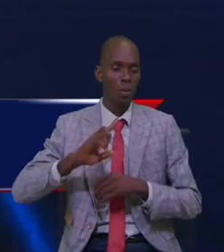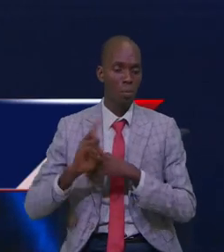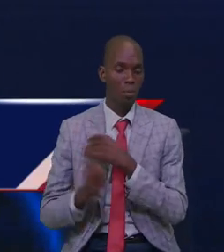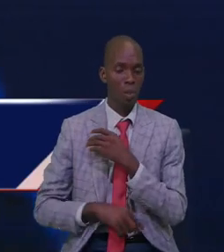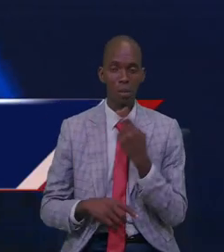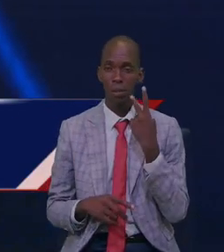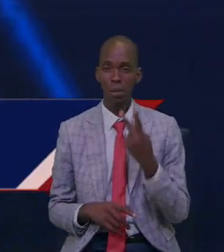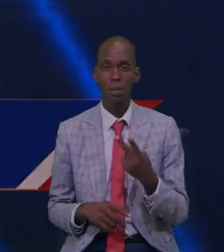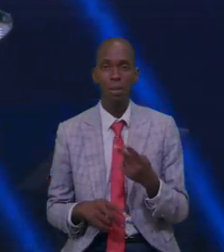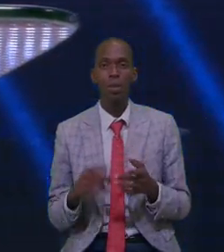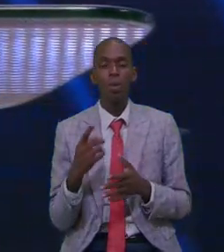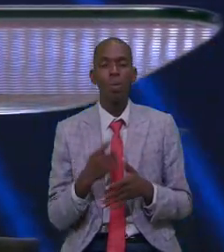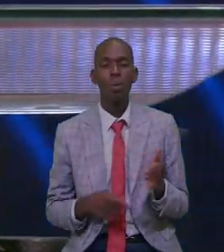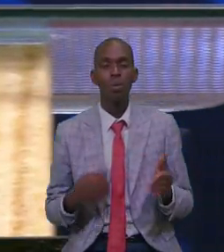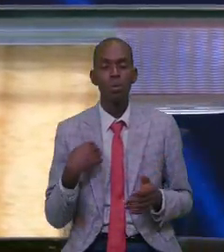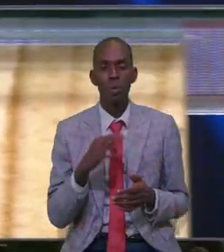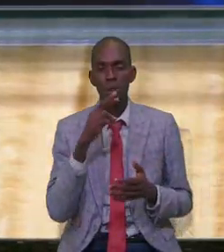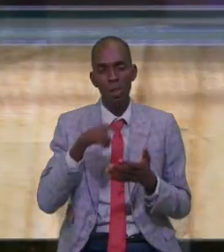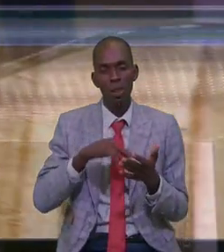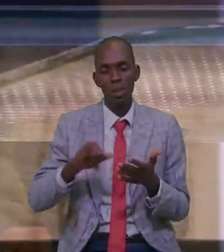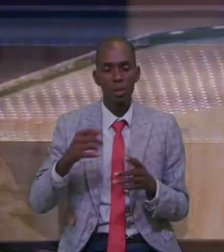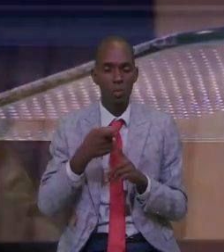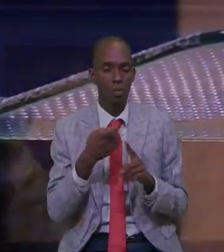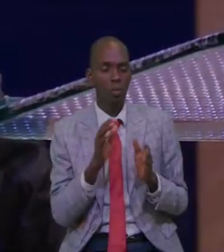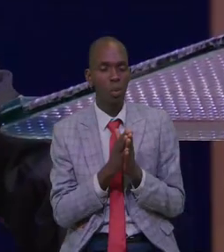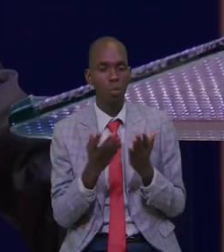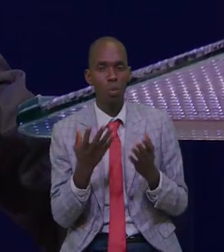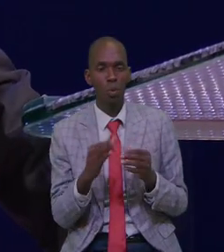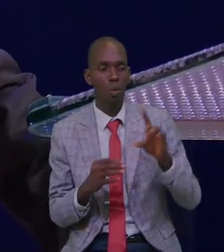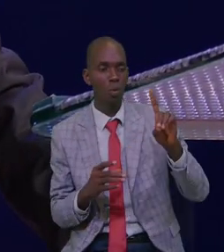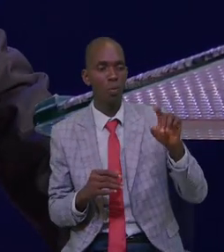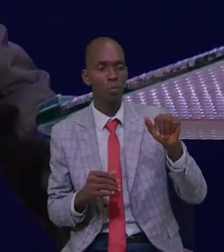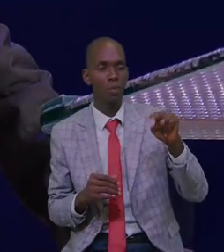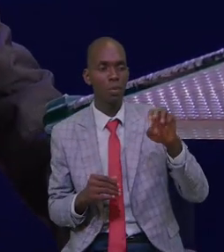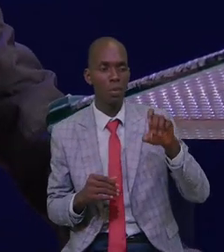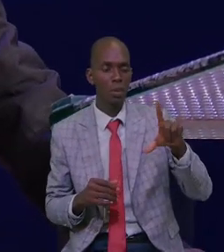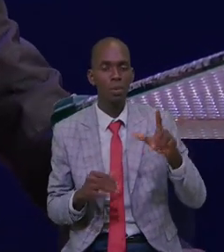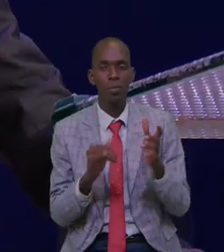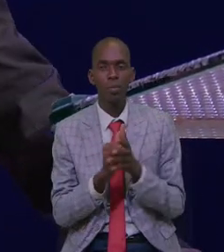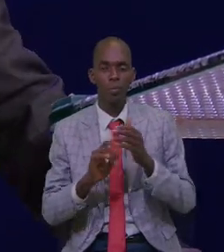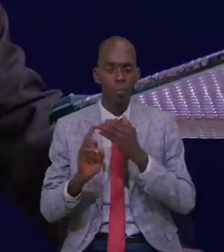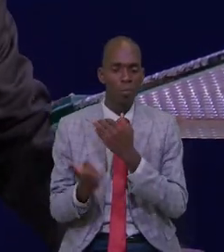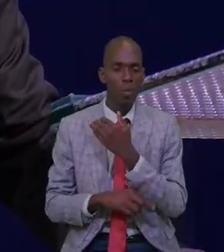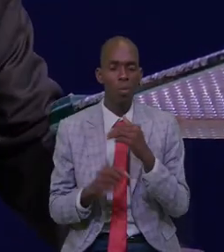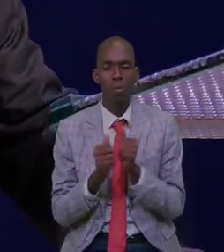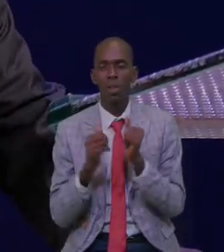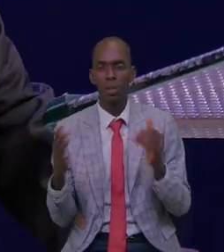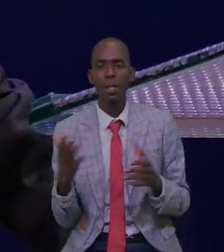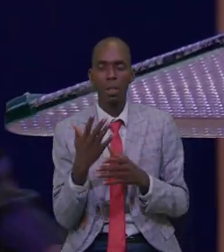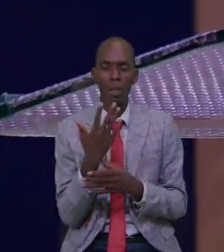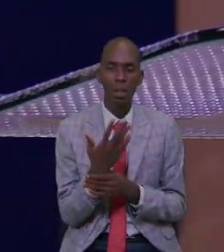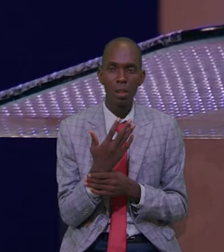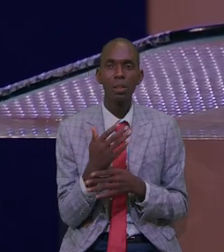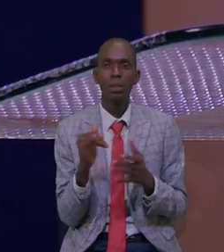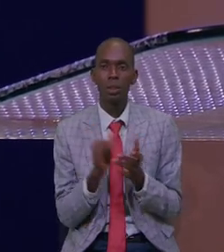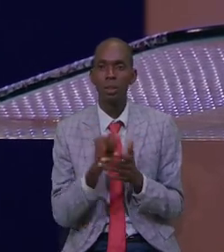that what we're reading about in Daniel, that stone cut without hands will come and smite that image.